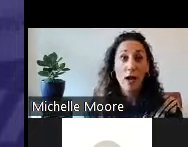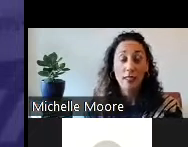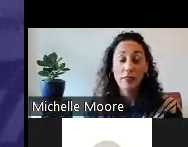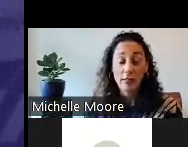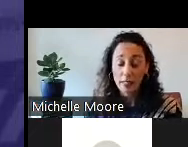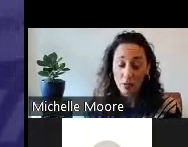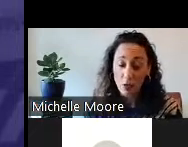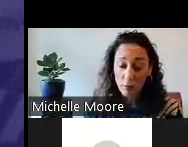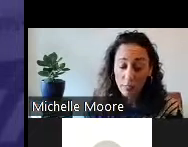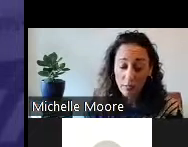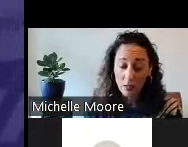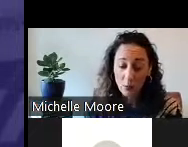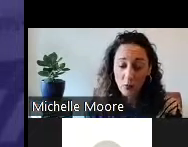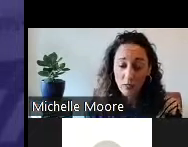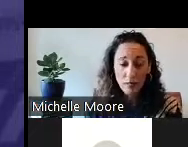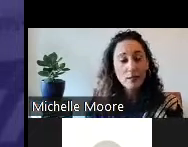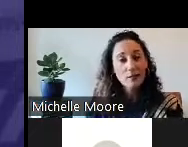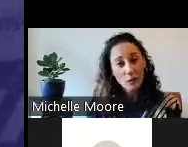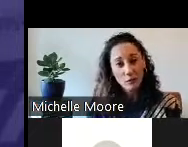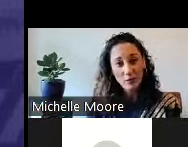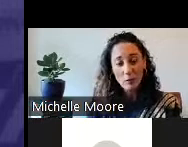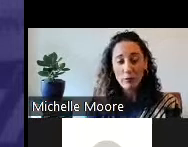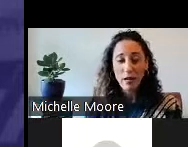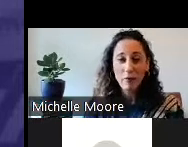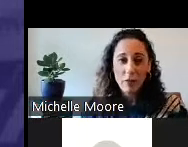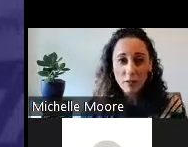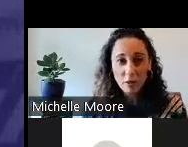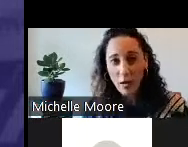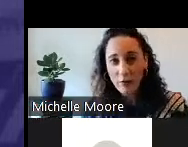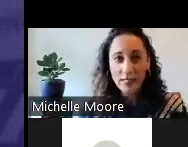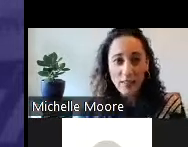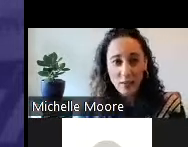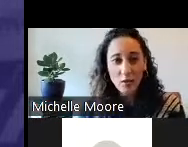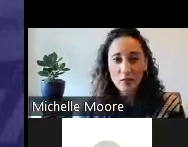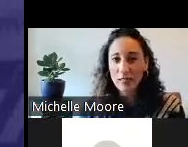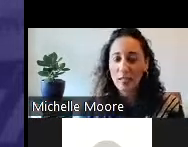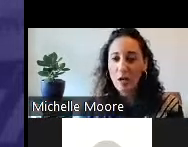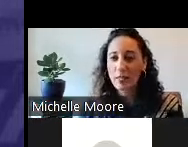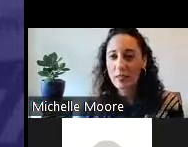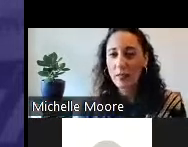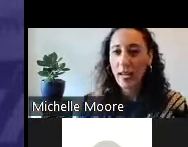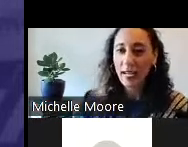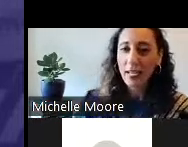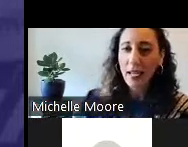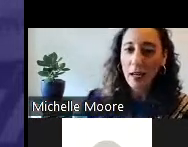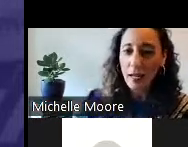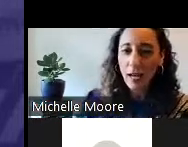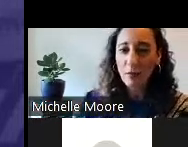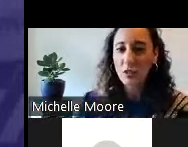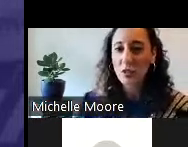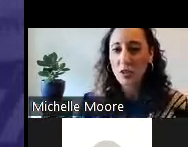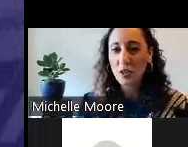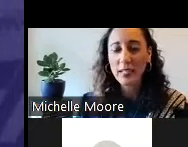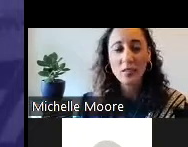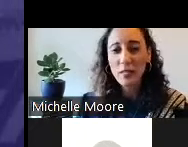at anti-racism within sport. So, without further ado, having set the context, I hope that's okay. I am